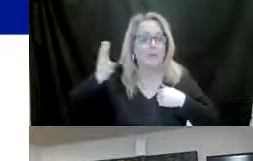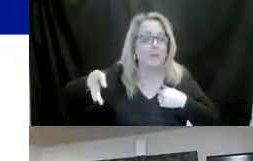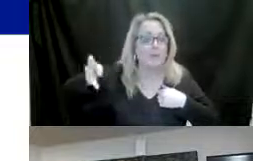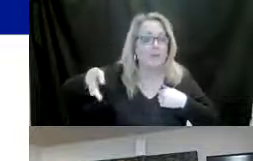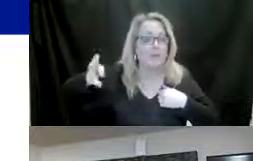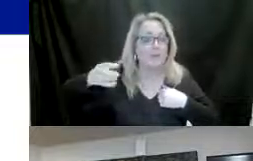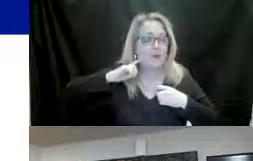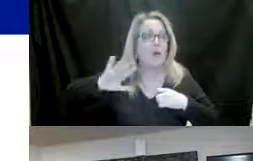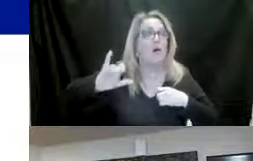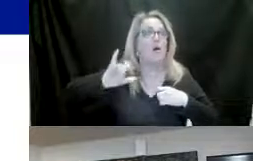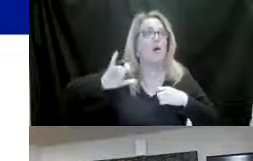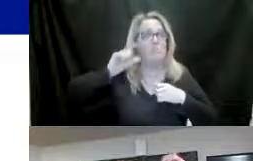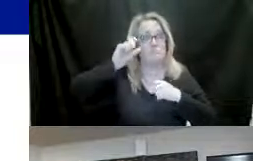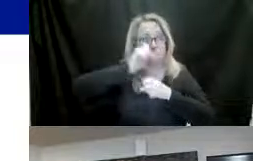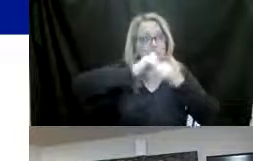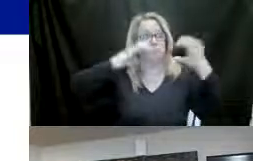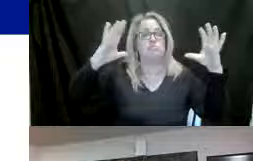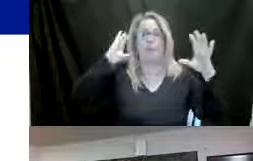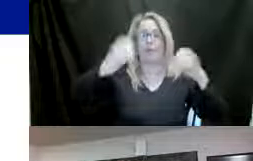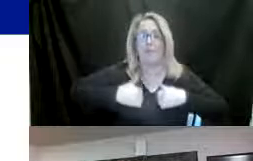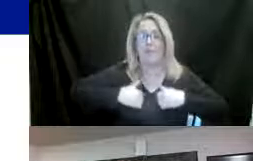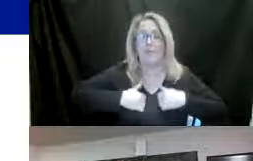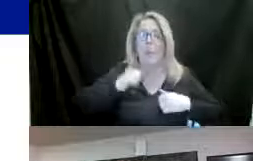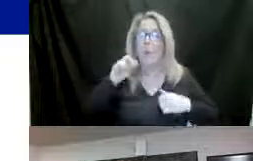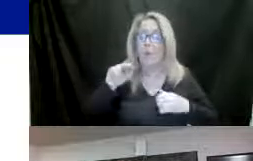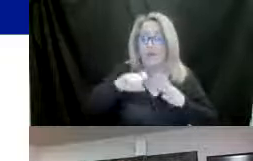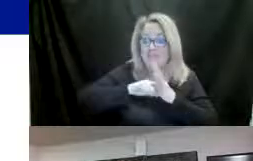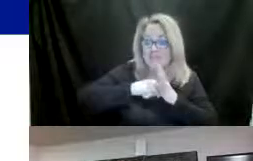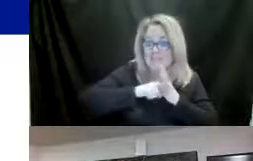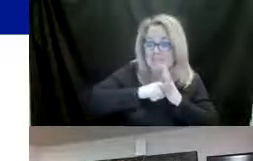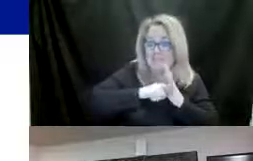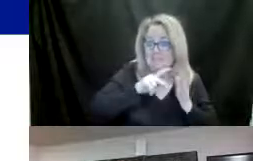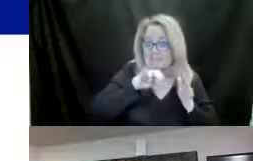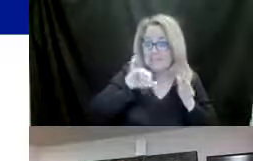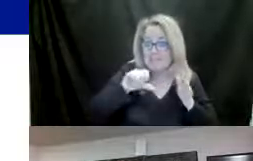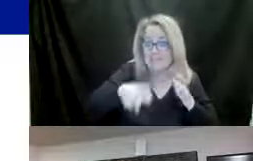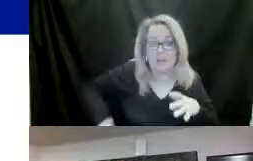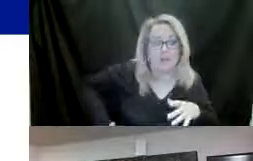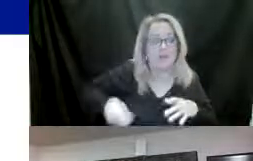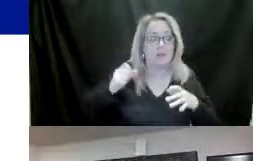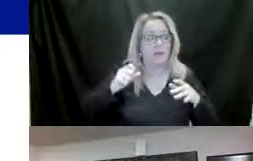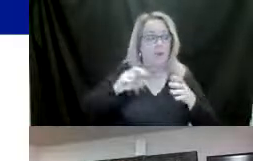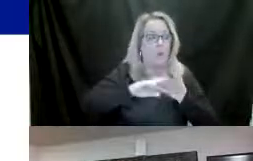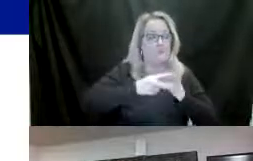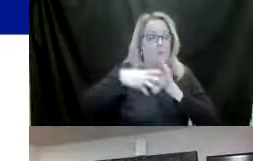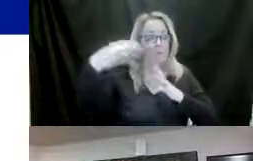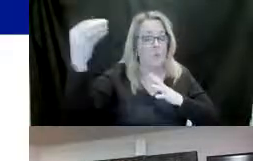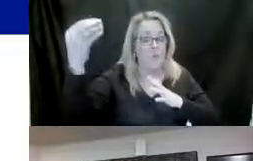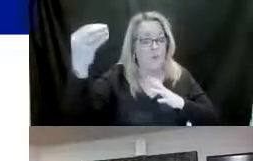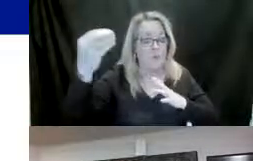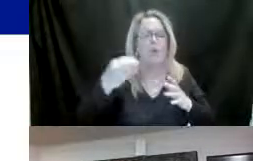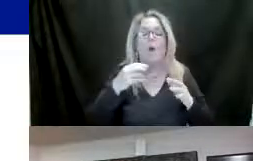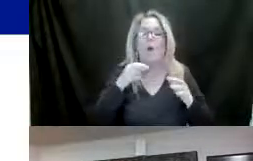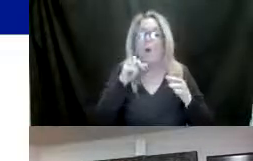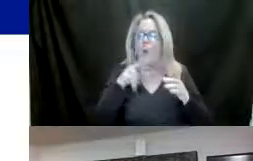something happen, hearing keys come out of a pocket, enjoying early games also like peekaboo, patty cake, stuff